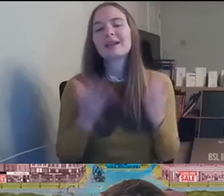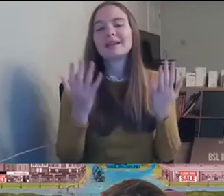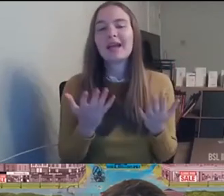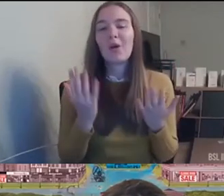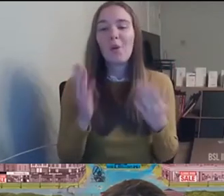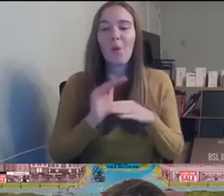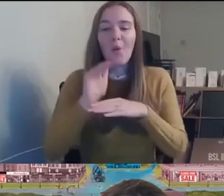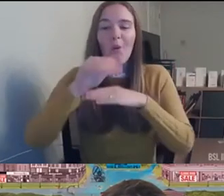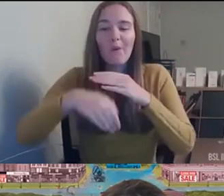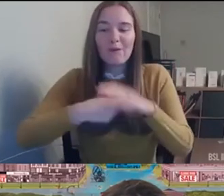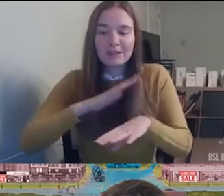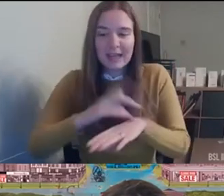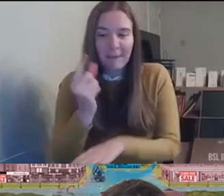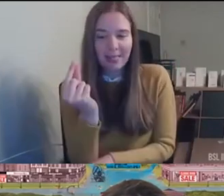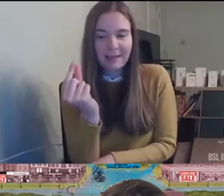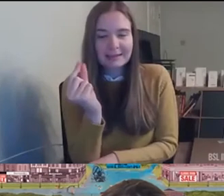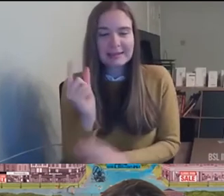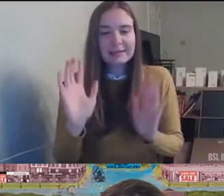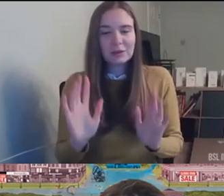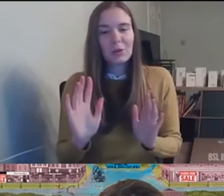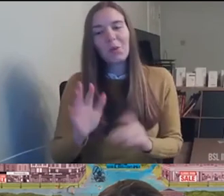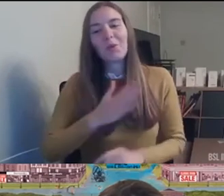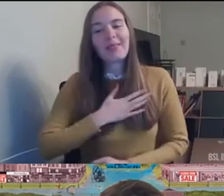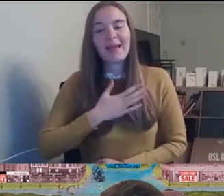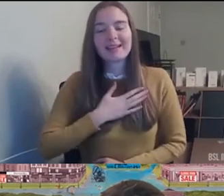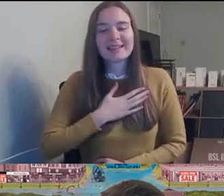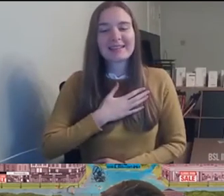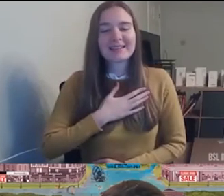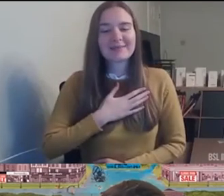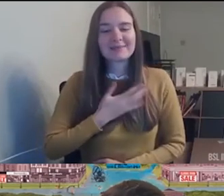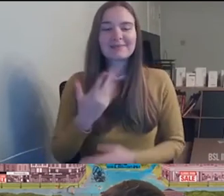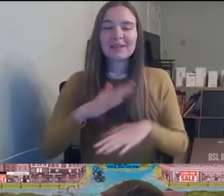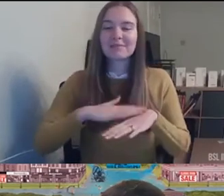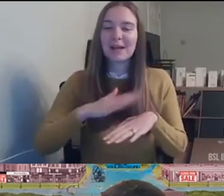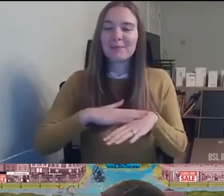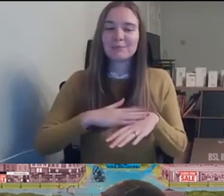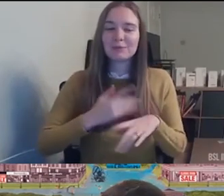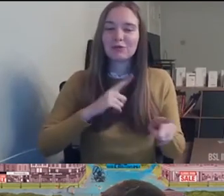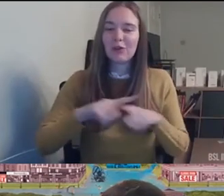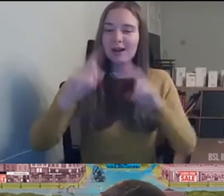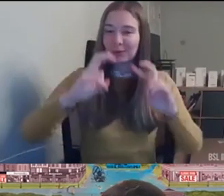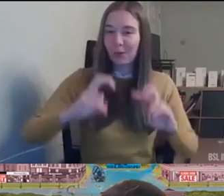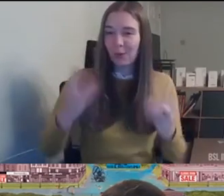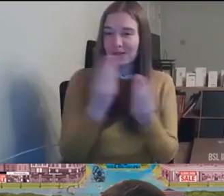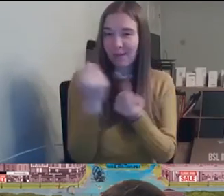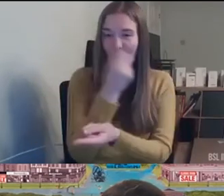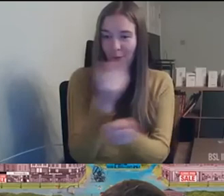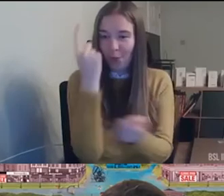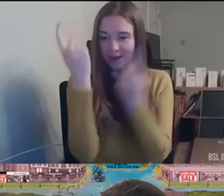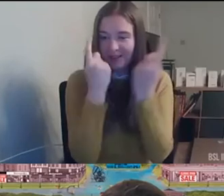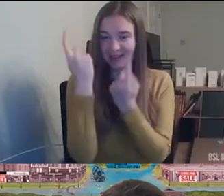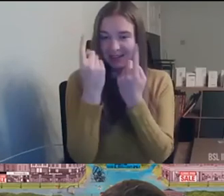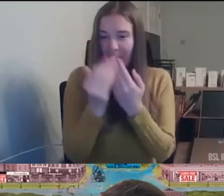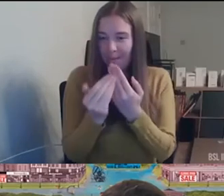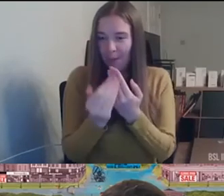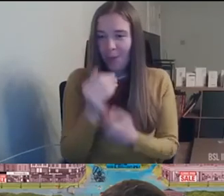a little bit, but I'd like to take some time to just explore some of the ideas that have been discussed.